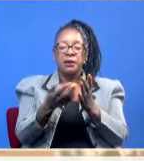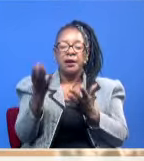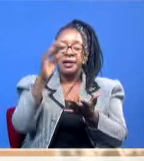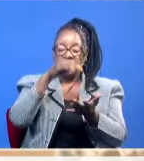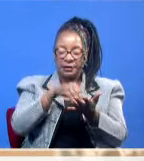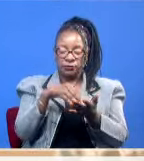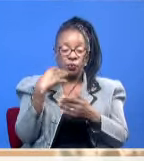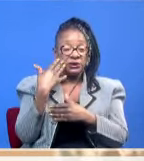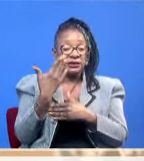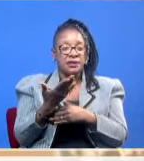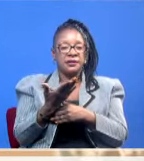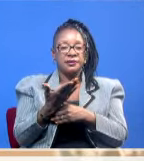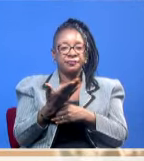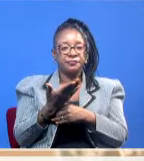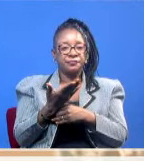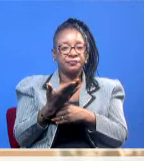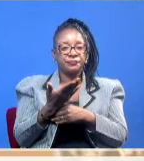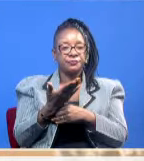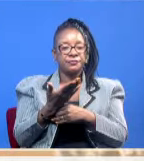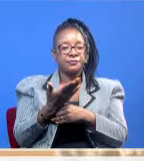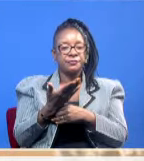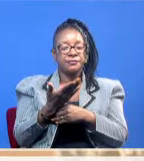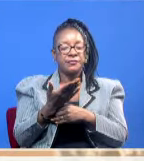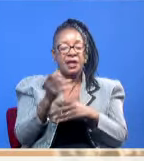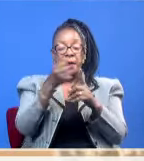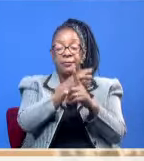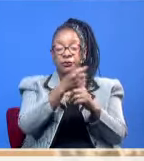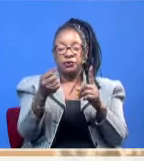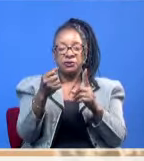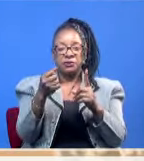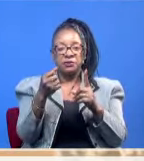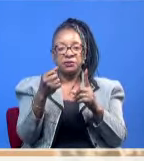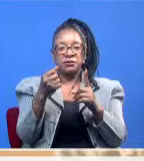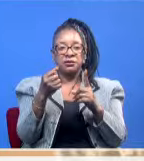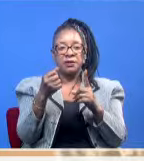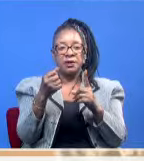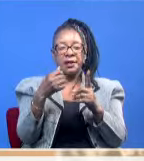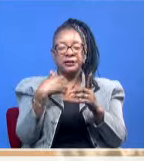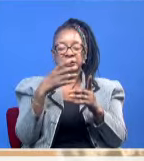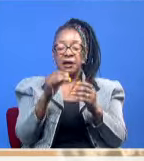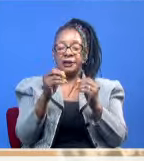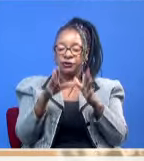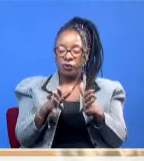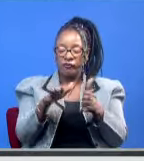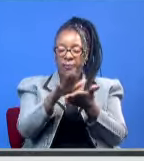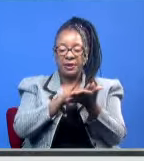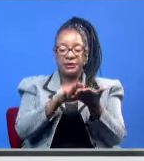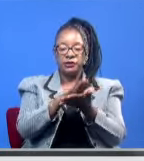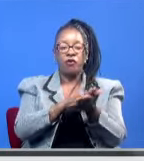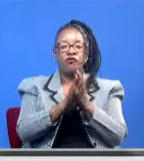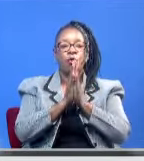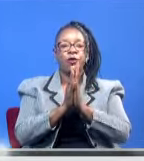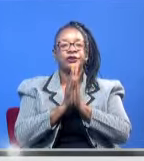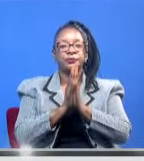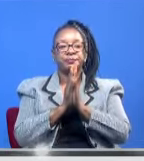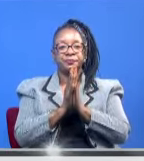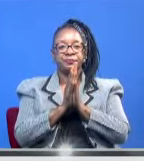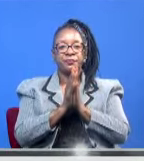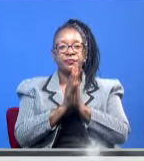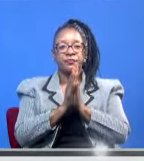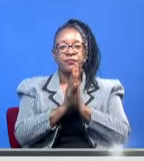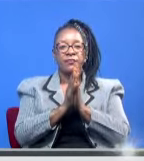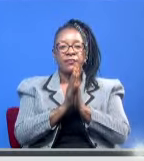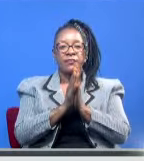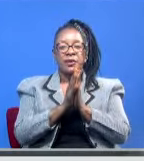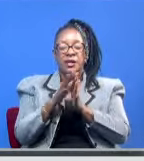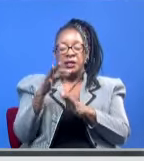witnessing the abuse and desecration of places of worship. Nyeri Catholic Archbishop